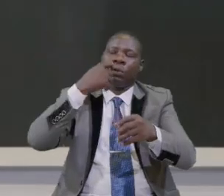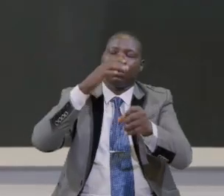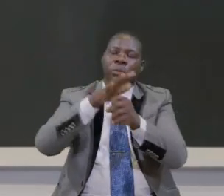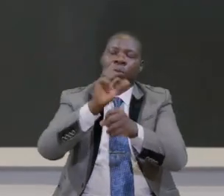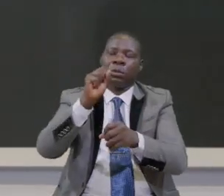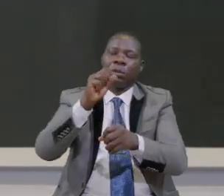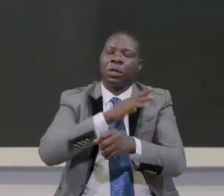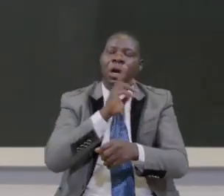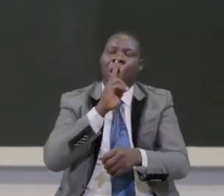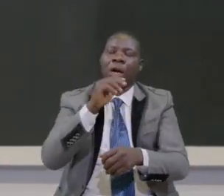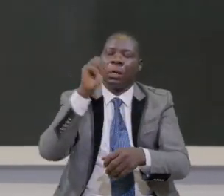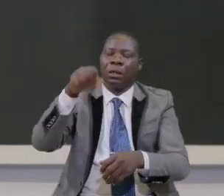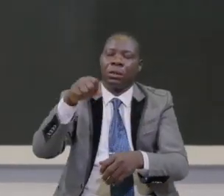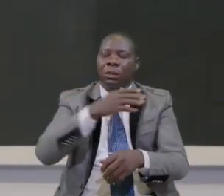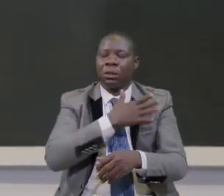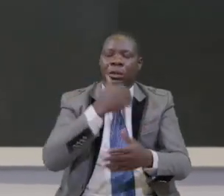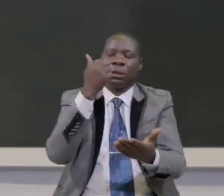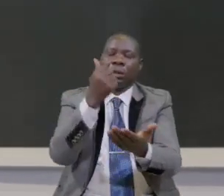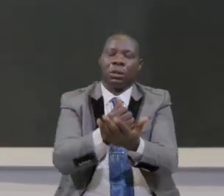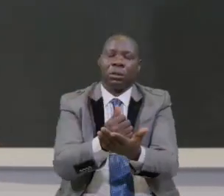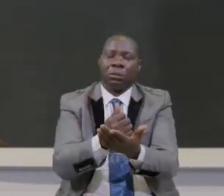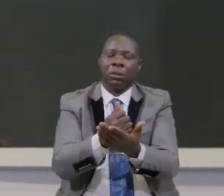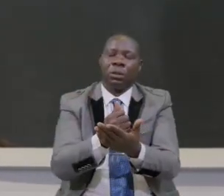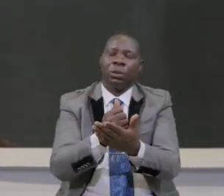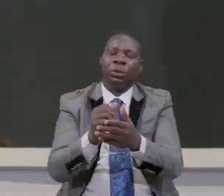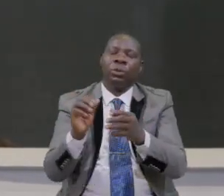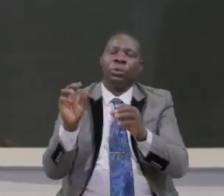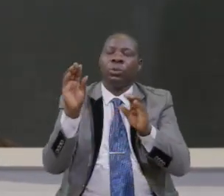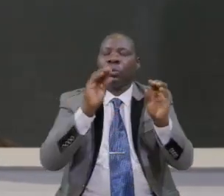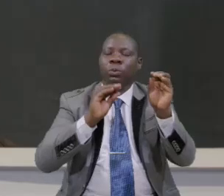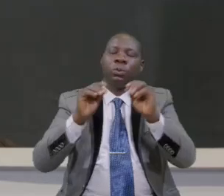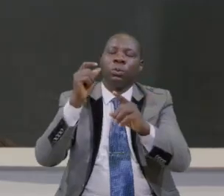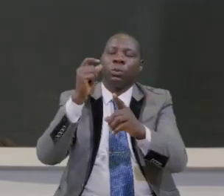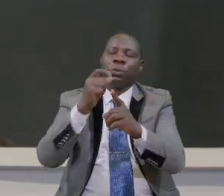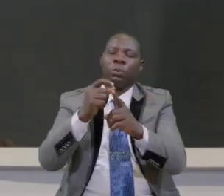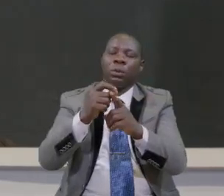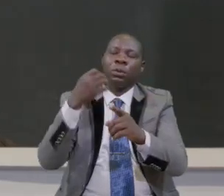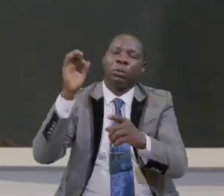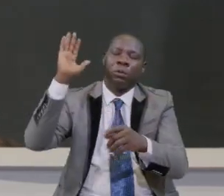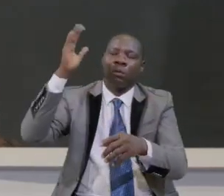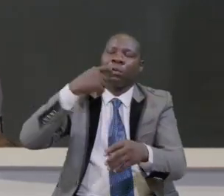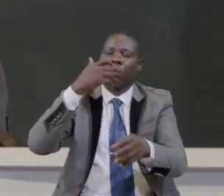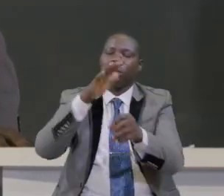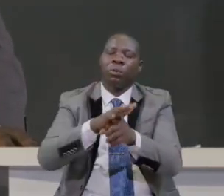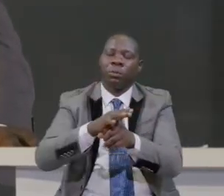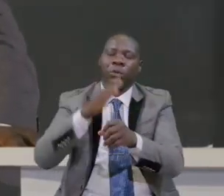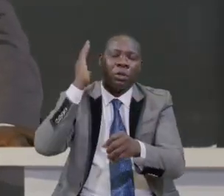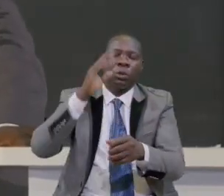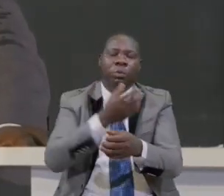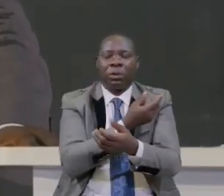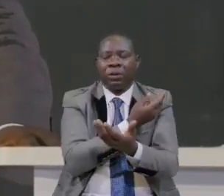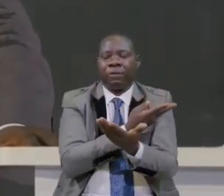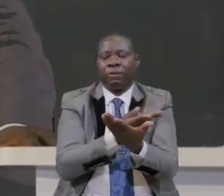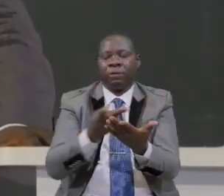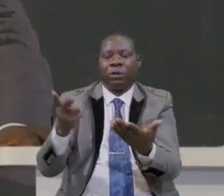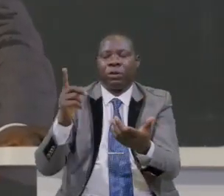Amen. No word of your promise will fail to